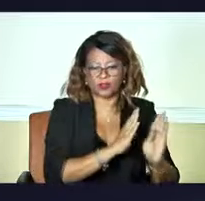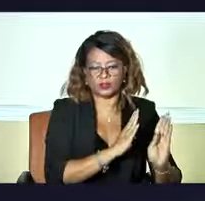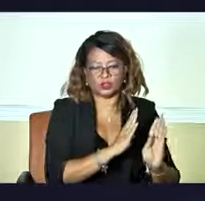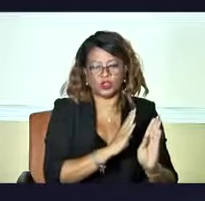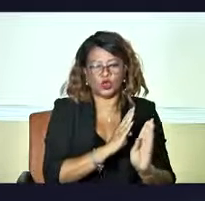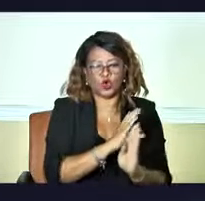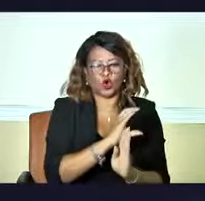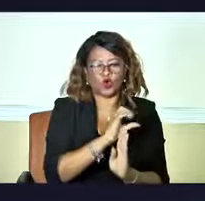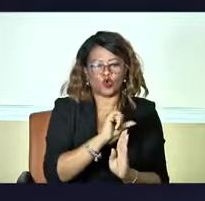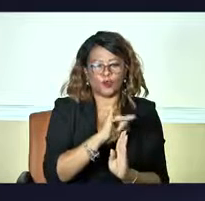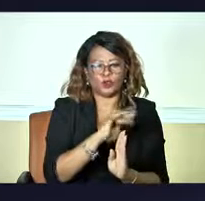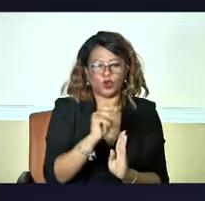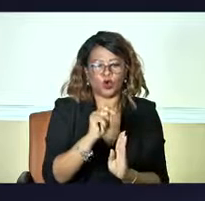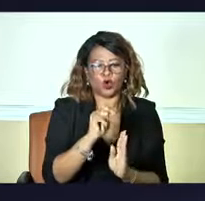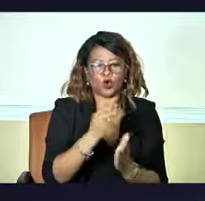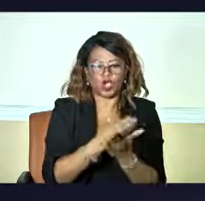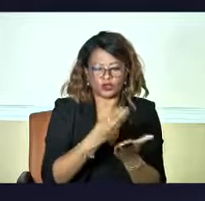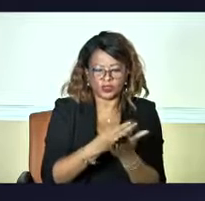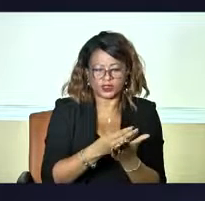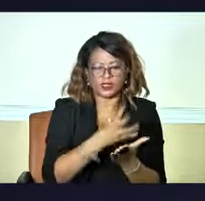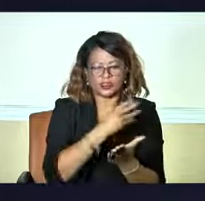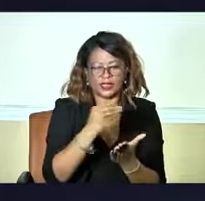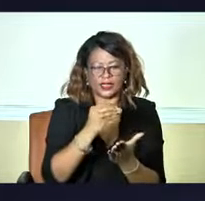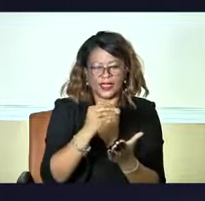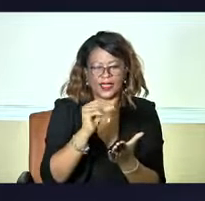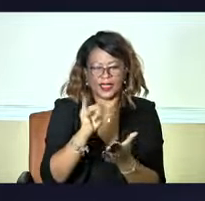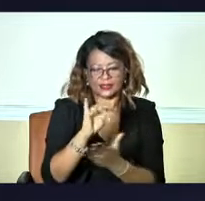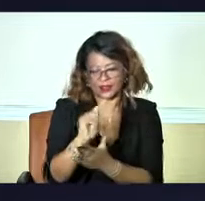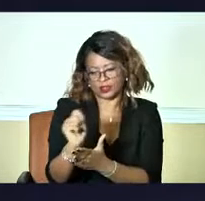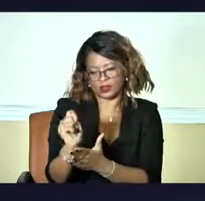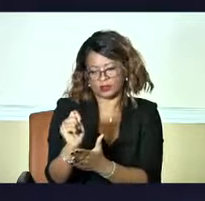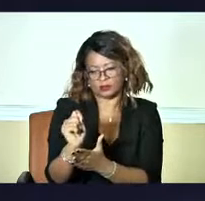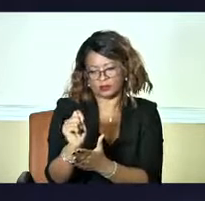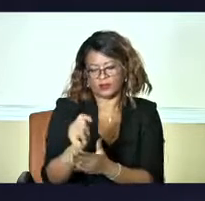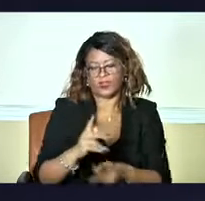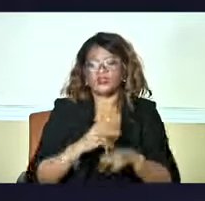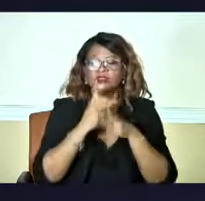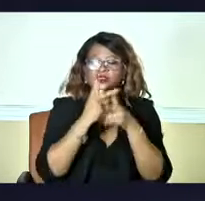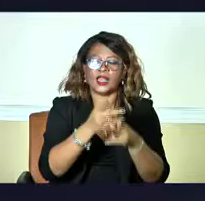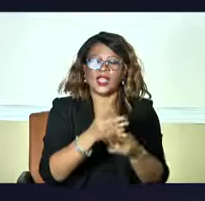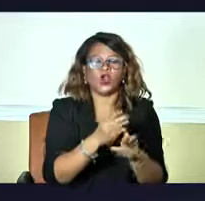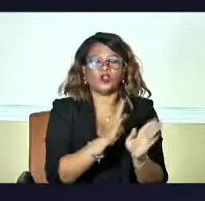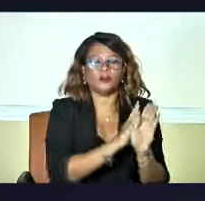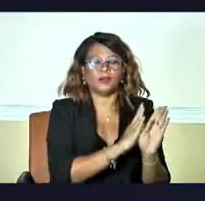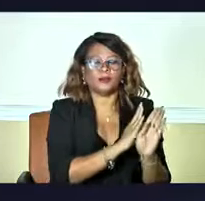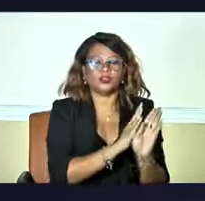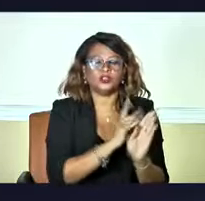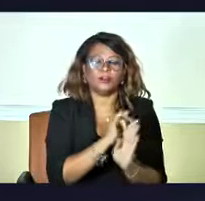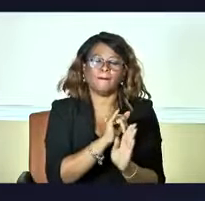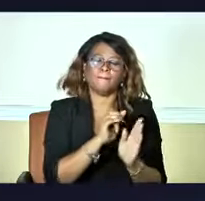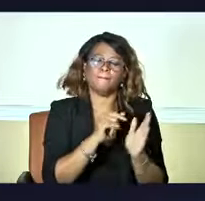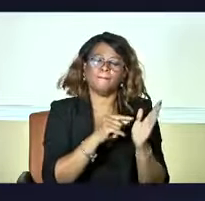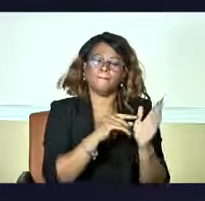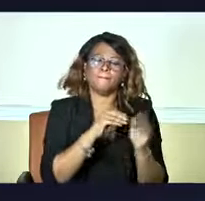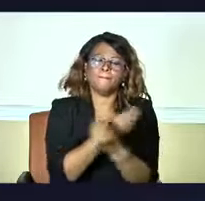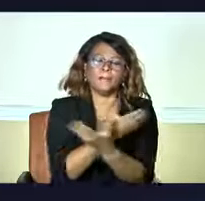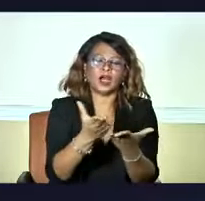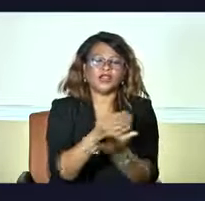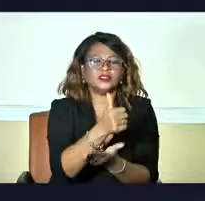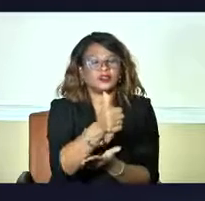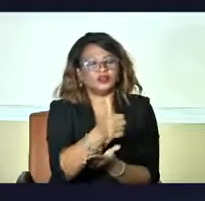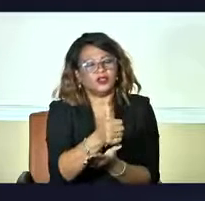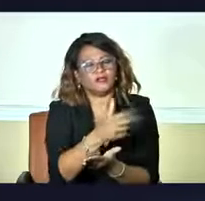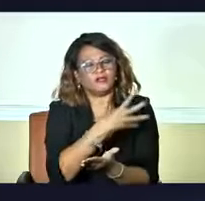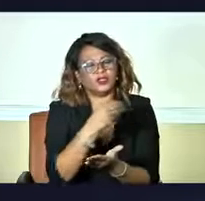with cryptocurrency and other digital assets. This now allows the Bahamas to market itself to this